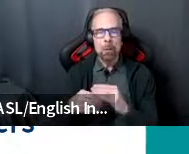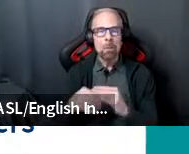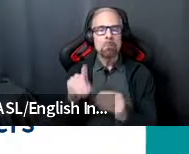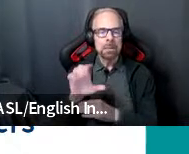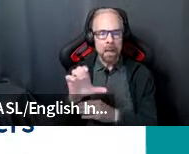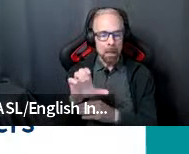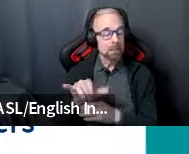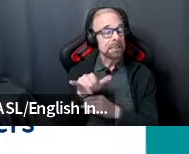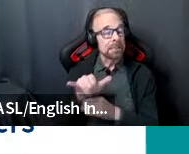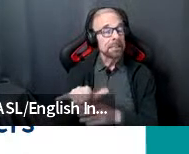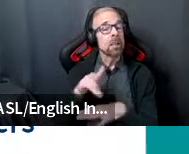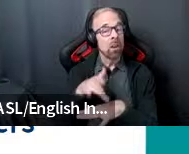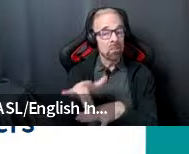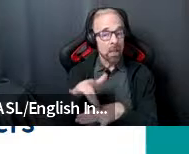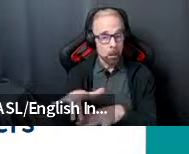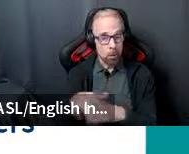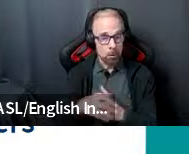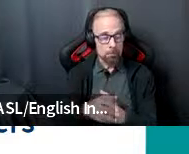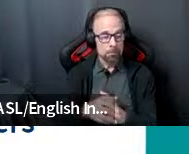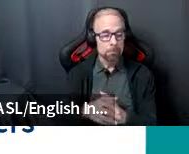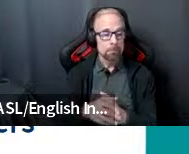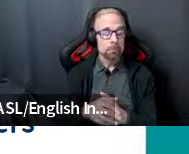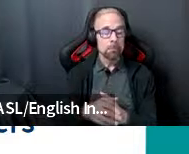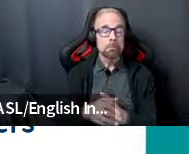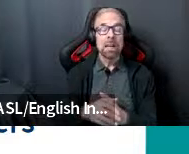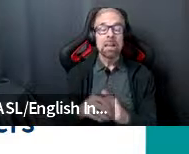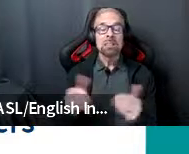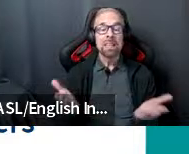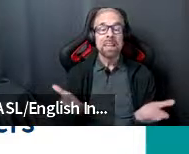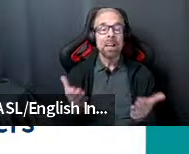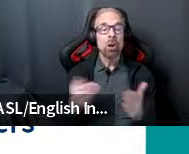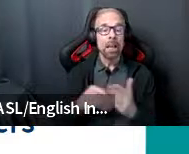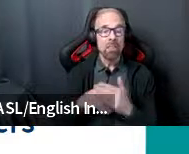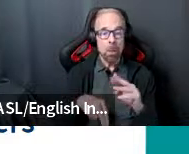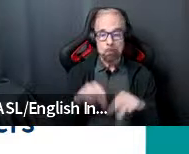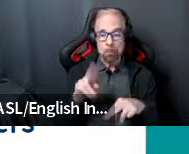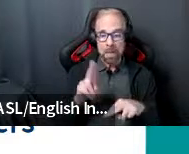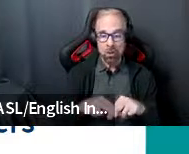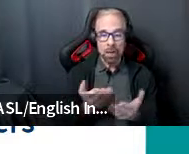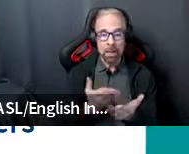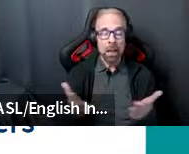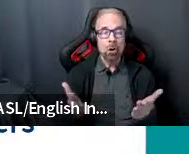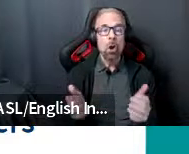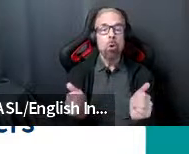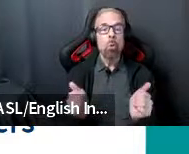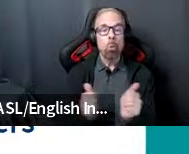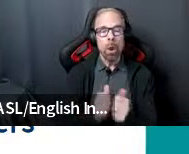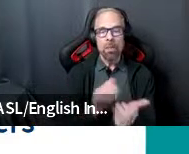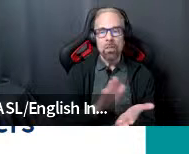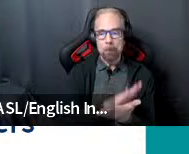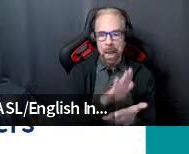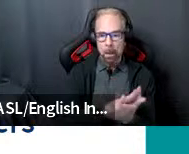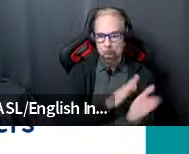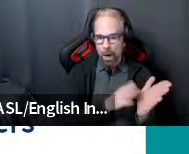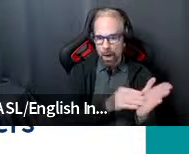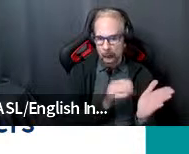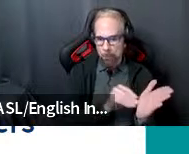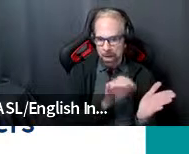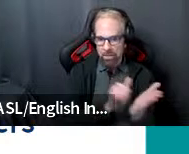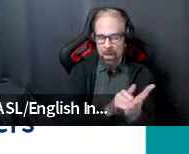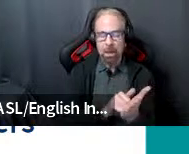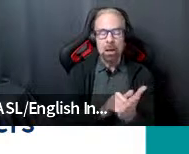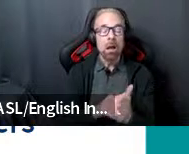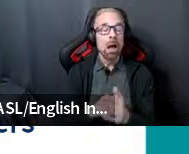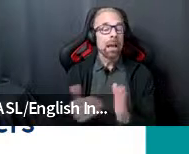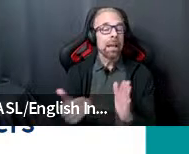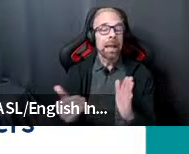available. Yeah, it's here in this building with a physical copy. Once again, wherever